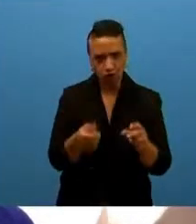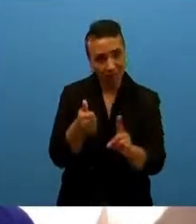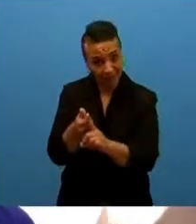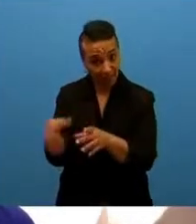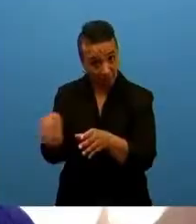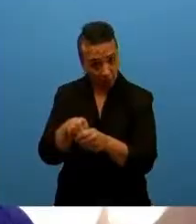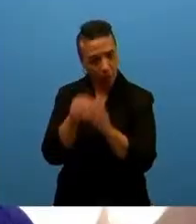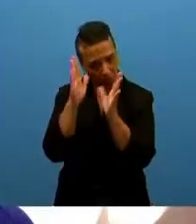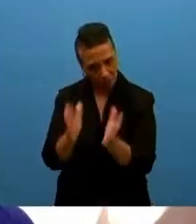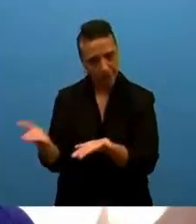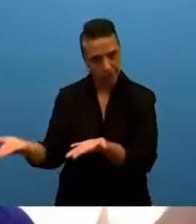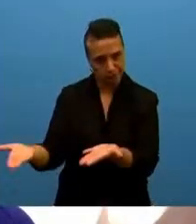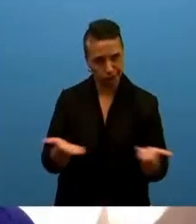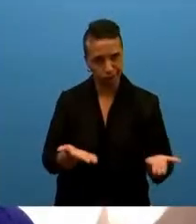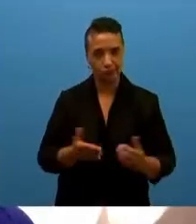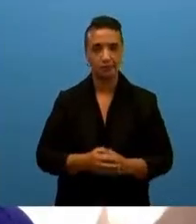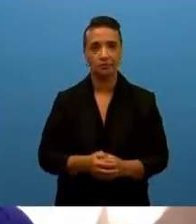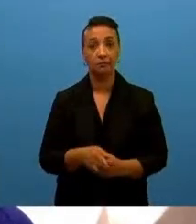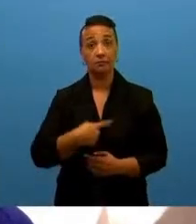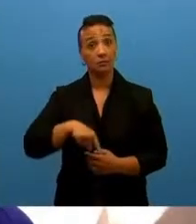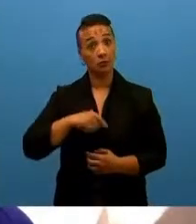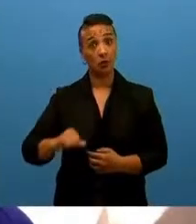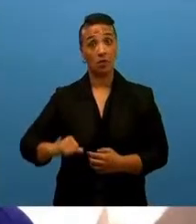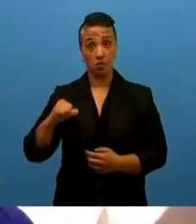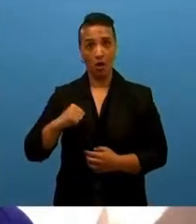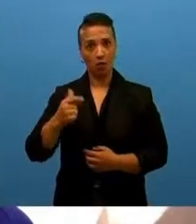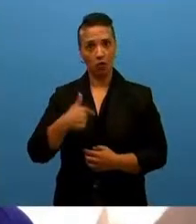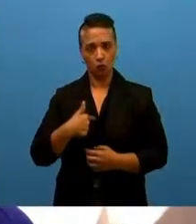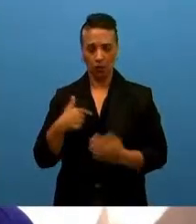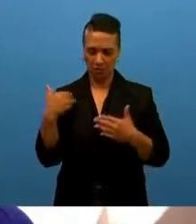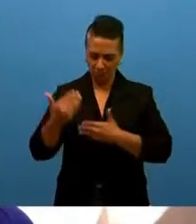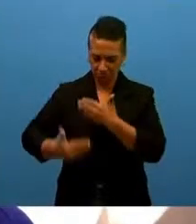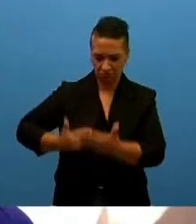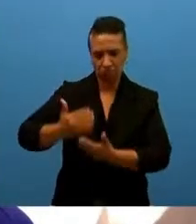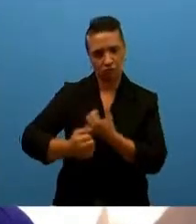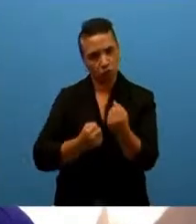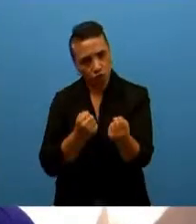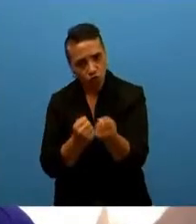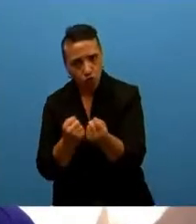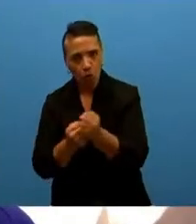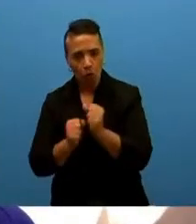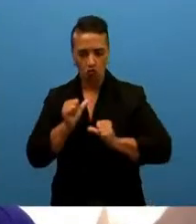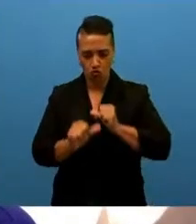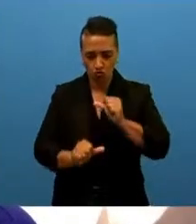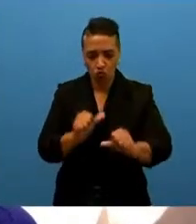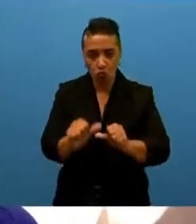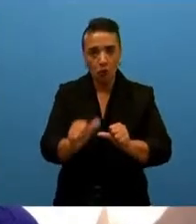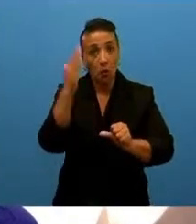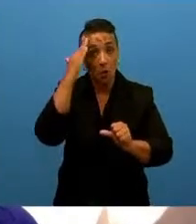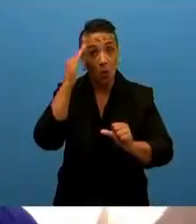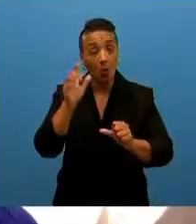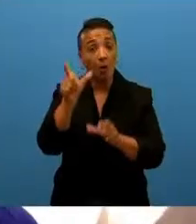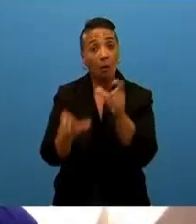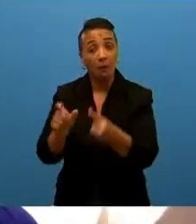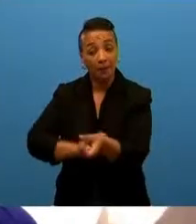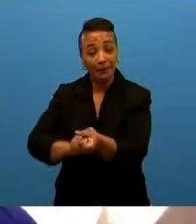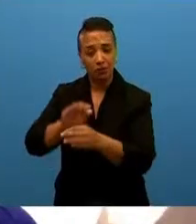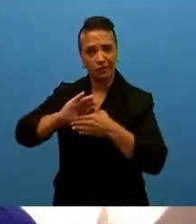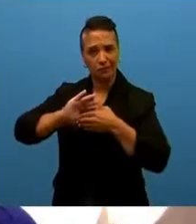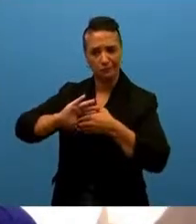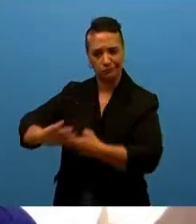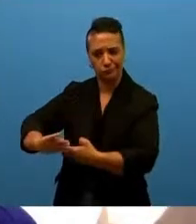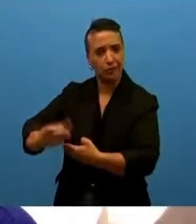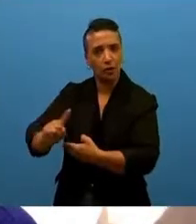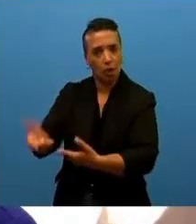themselves. We are proud to have consistently and proactively supported the processes of enhancing Indigenous peoples' participation